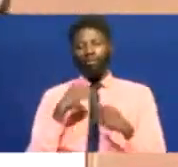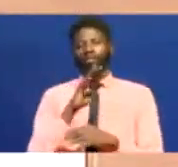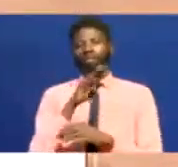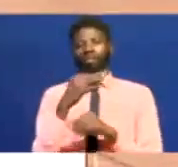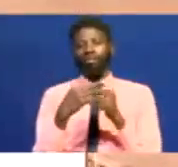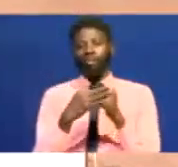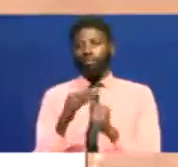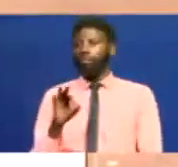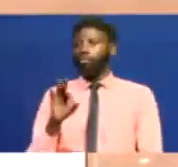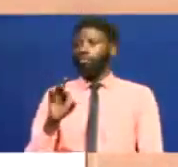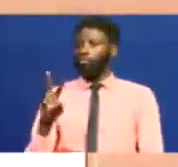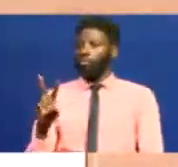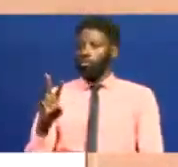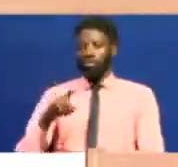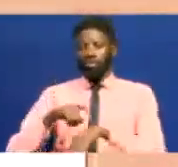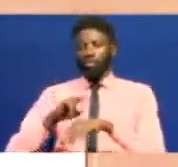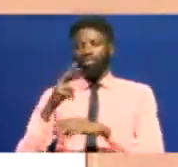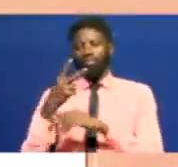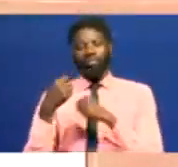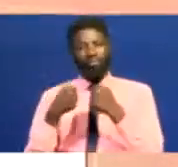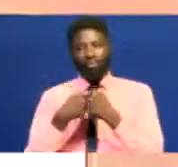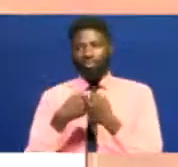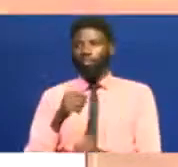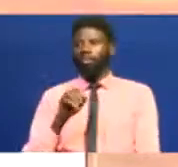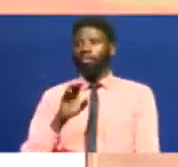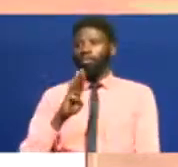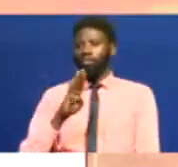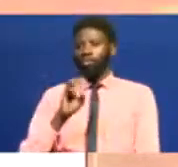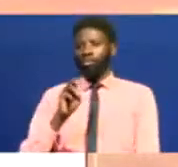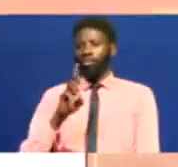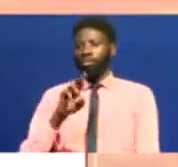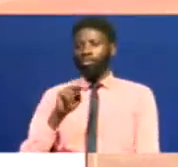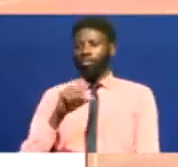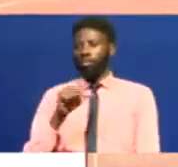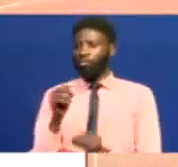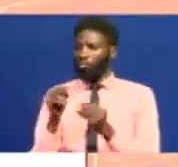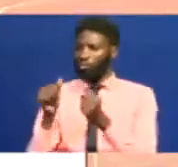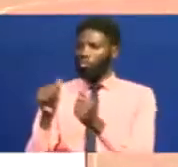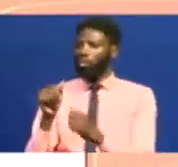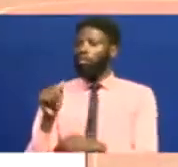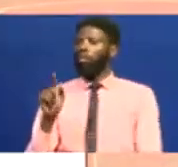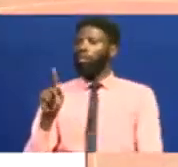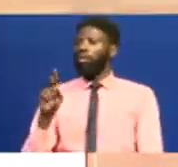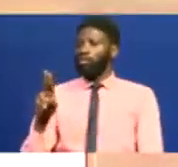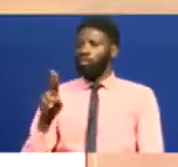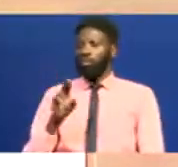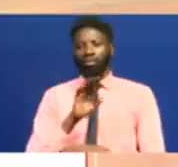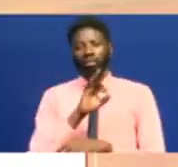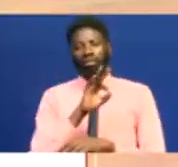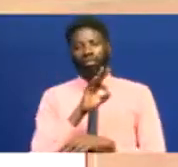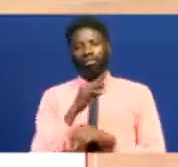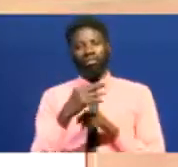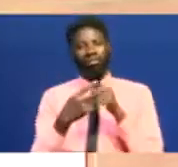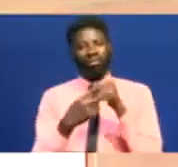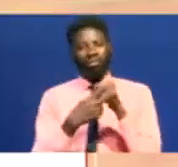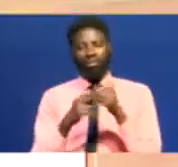second match of the day. Boomerang defeated Kenyatta University 37-28.